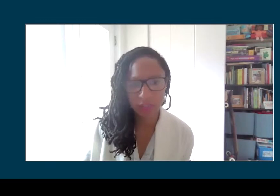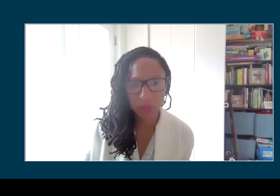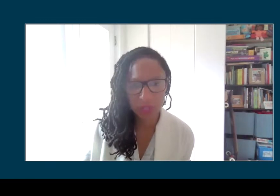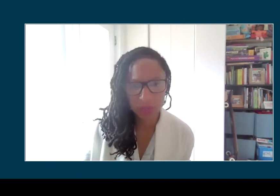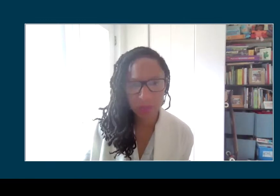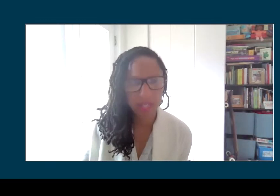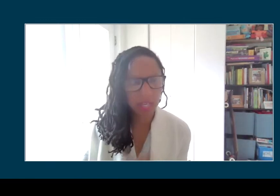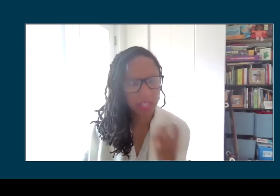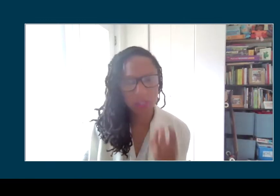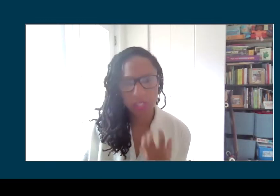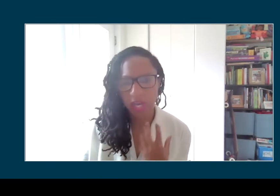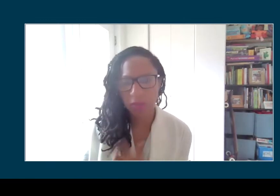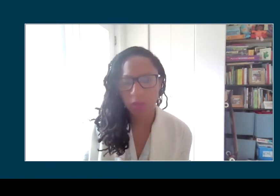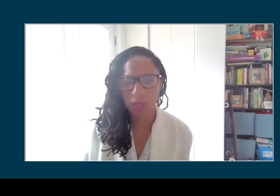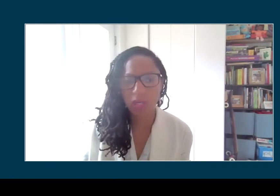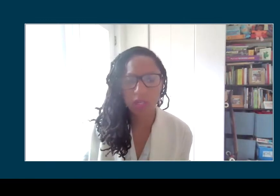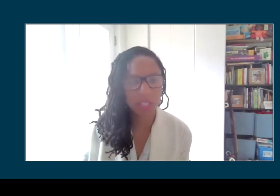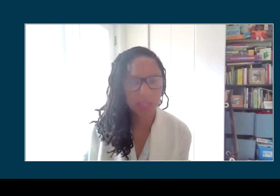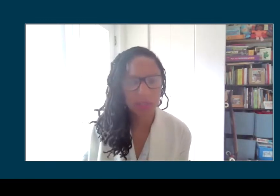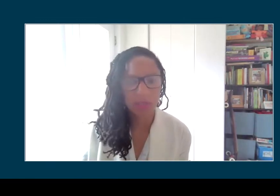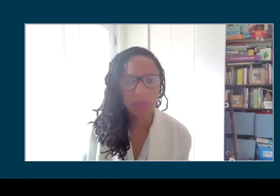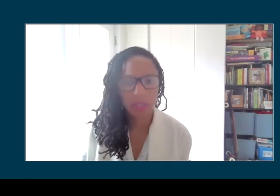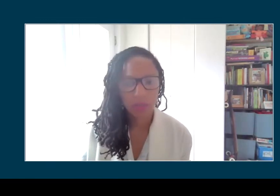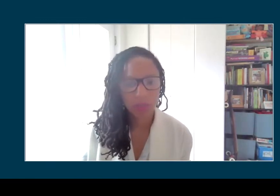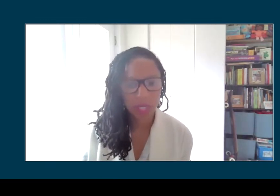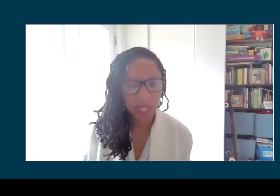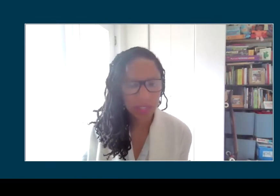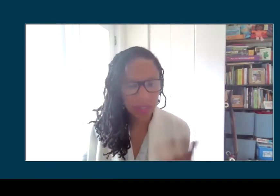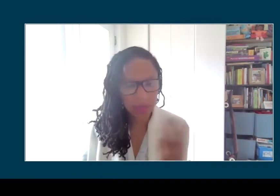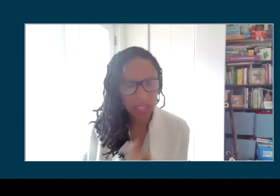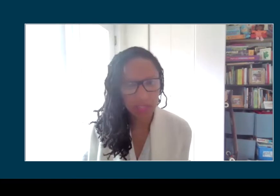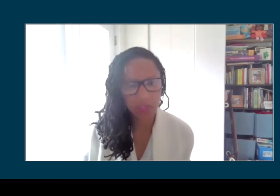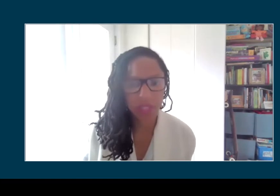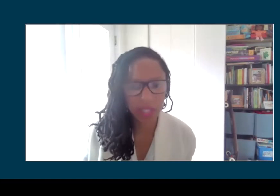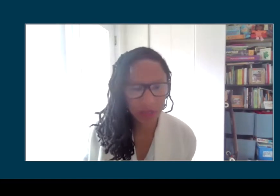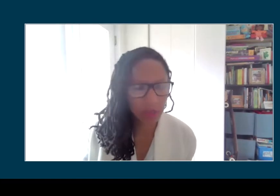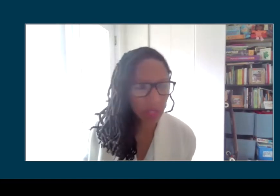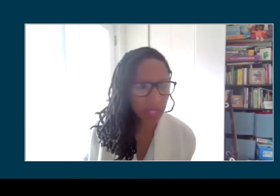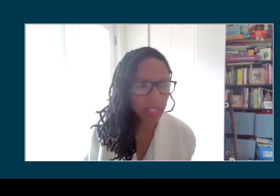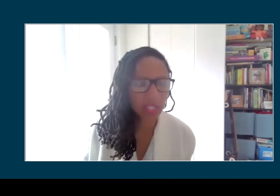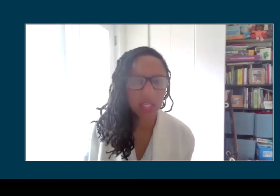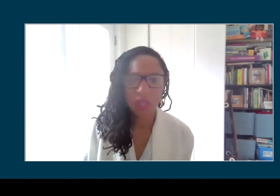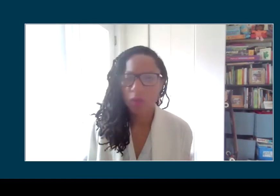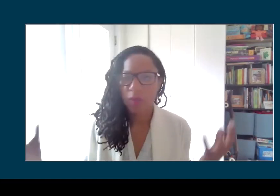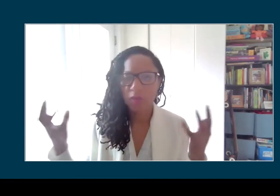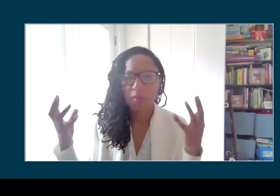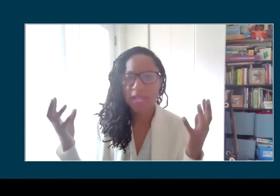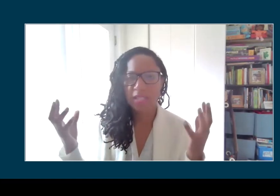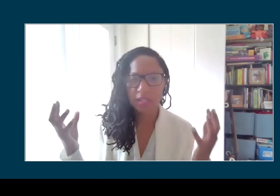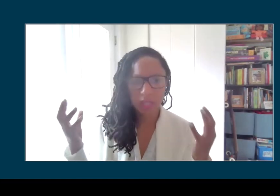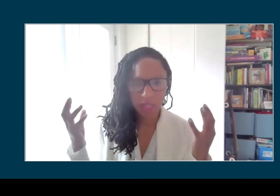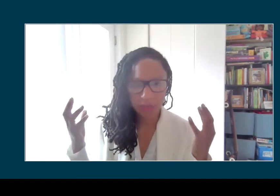in discourse, but each time you all are here joining us, Tina's joining us from London, we